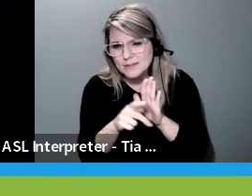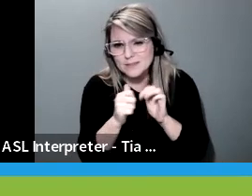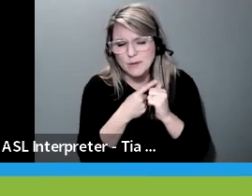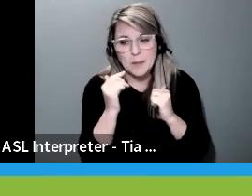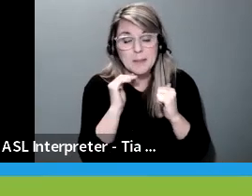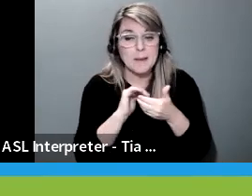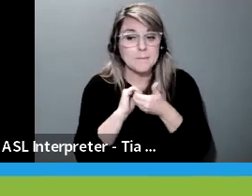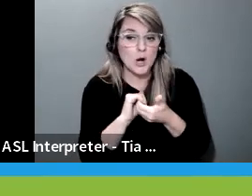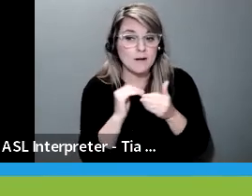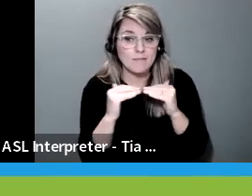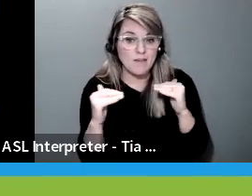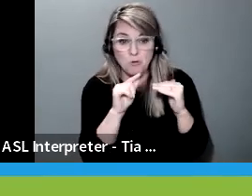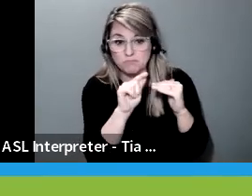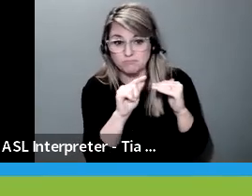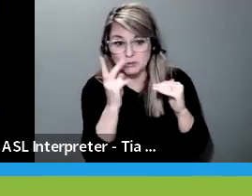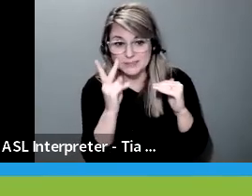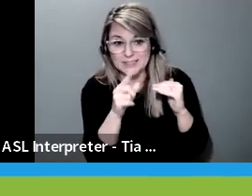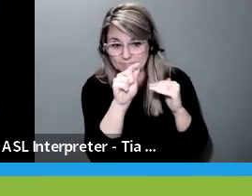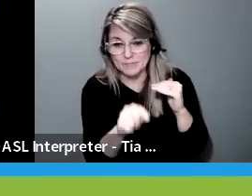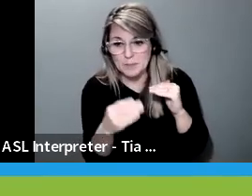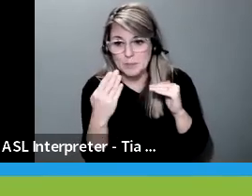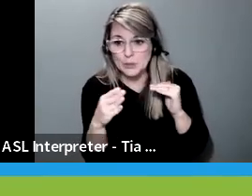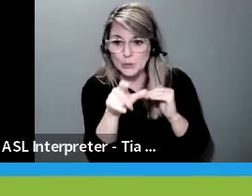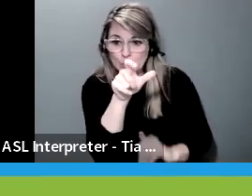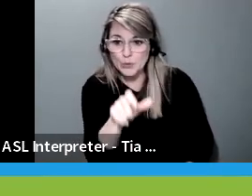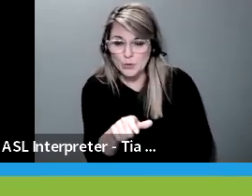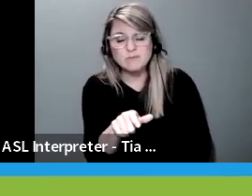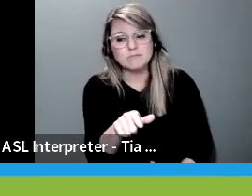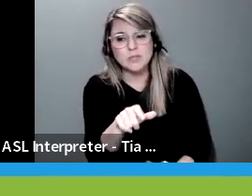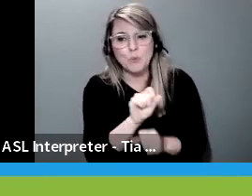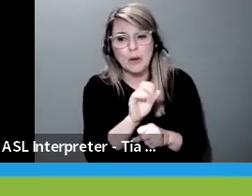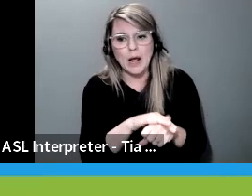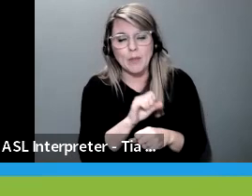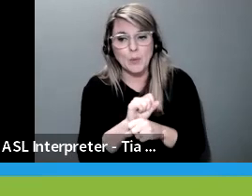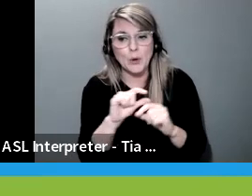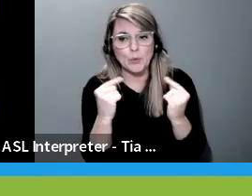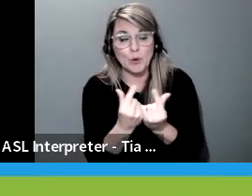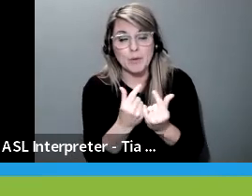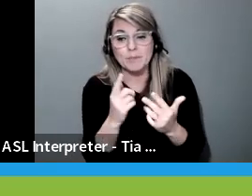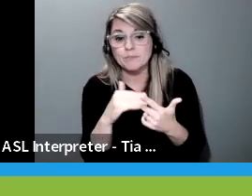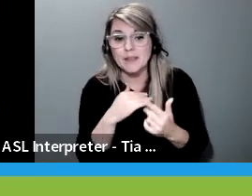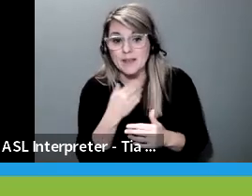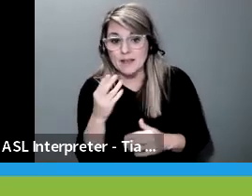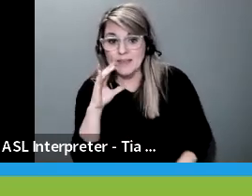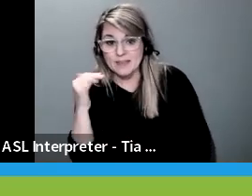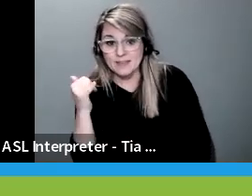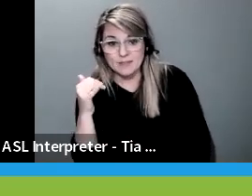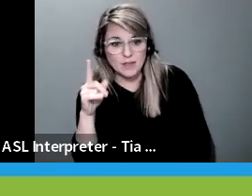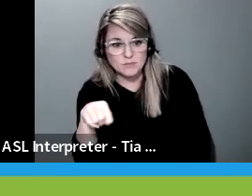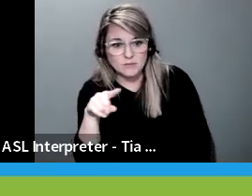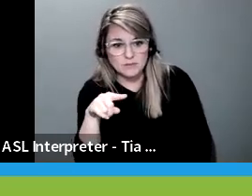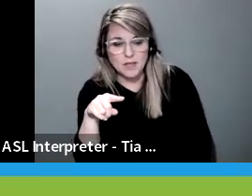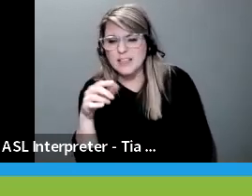level would be those same things, except also working on the work group. And then for the leadership level, those would be those who are attending